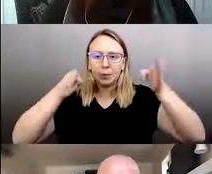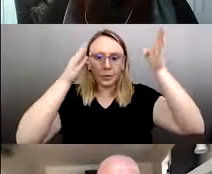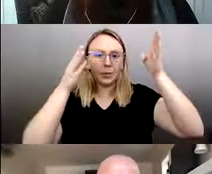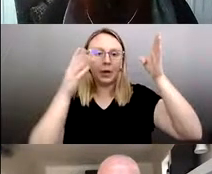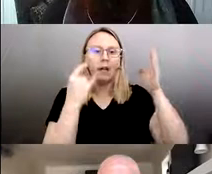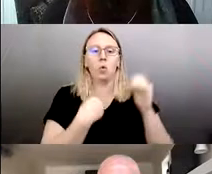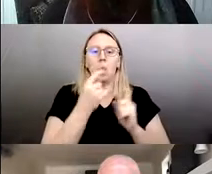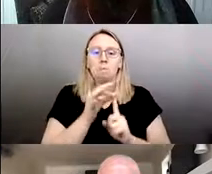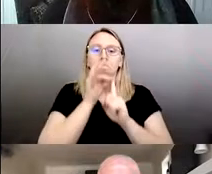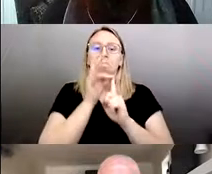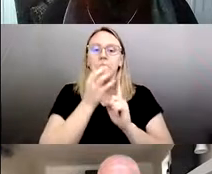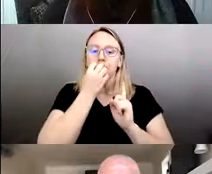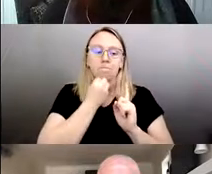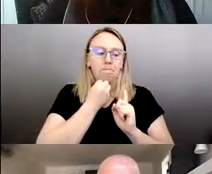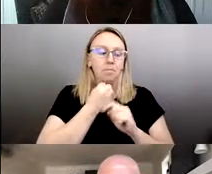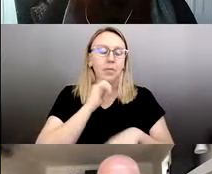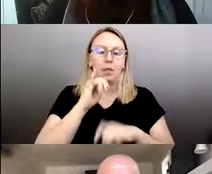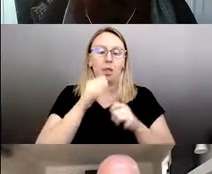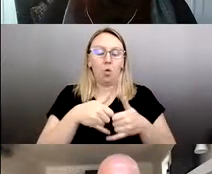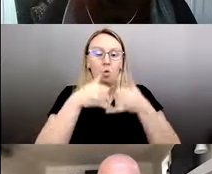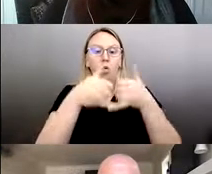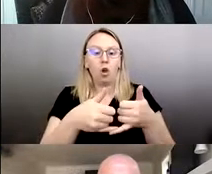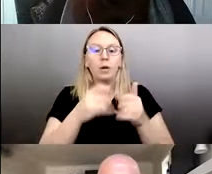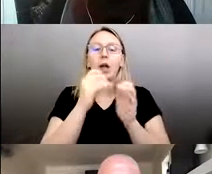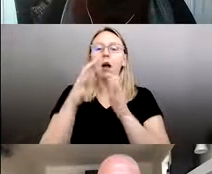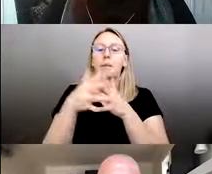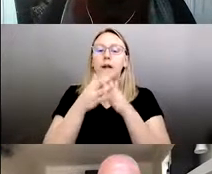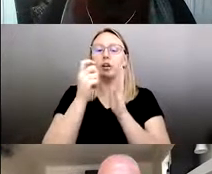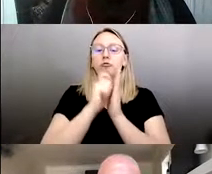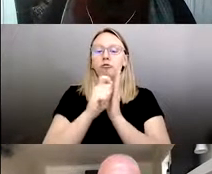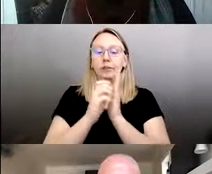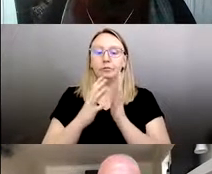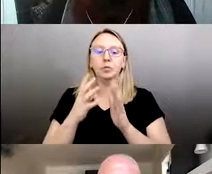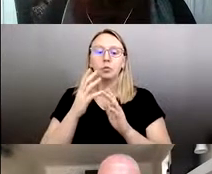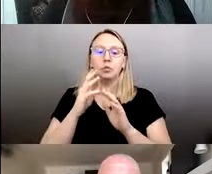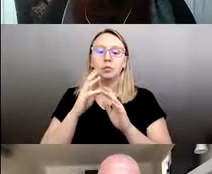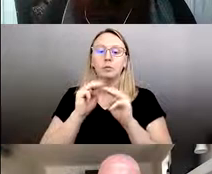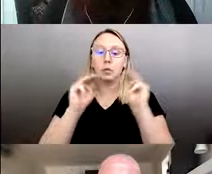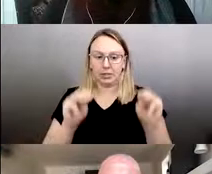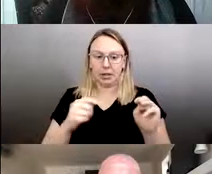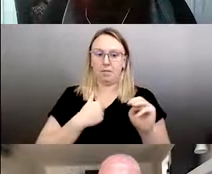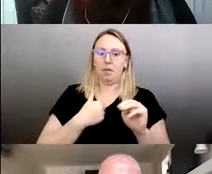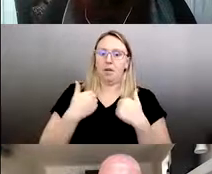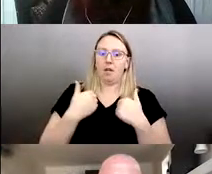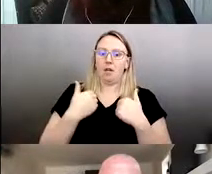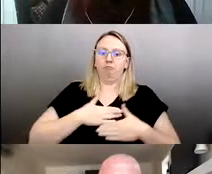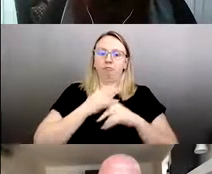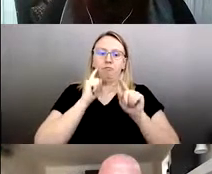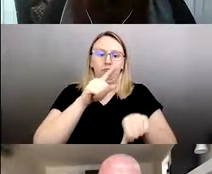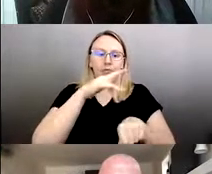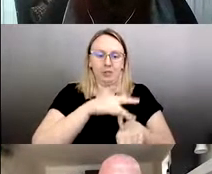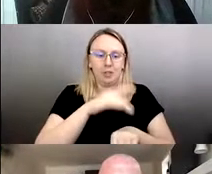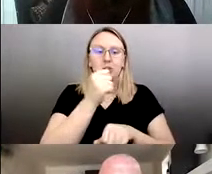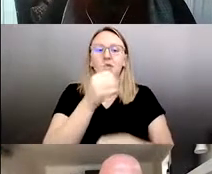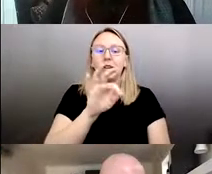gem, the award-winning American Writers Museum, which I had the pleasure of visiting in 2017, the year it opened. As